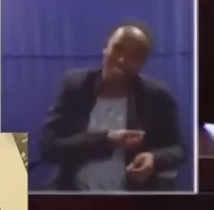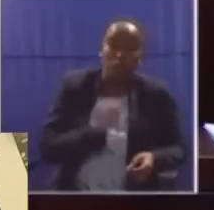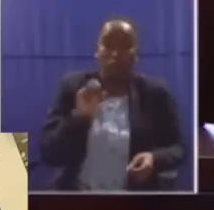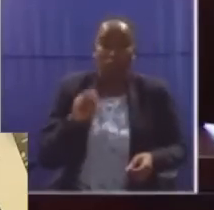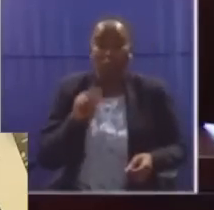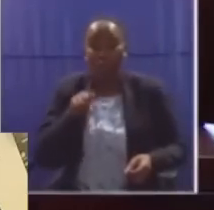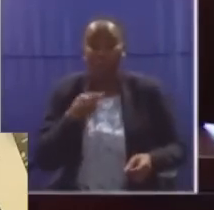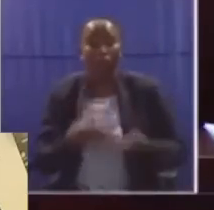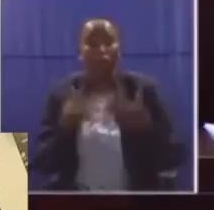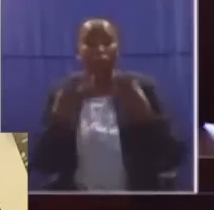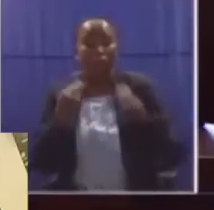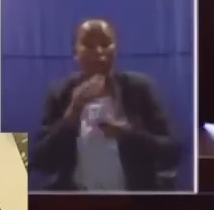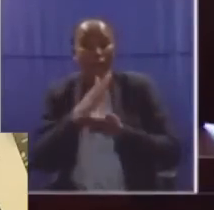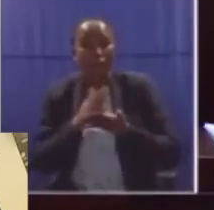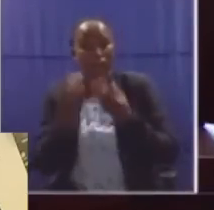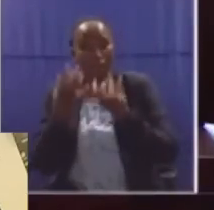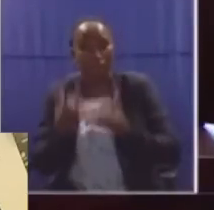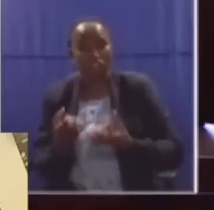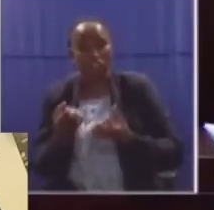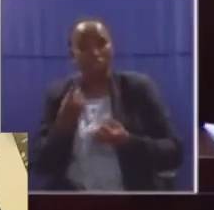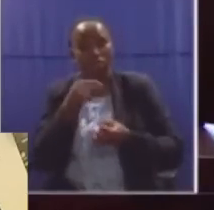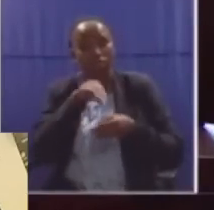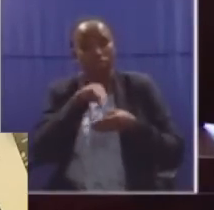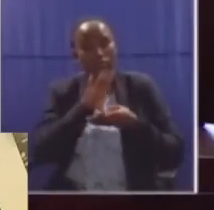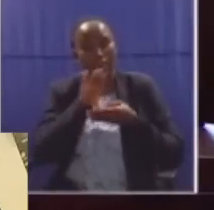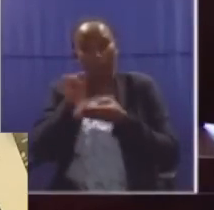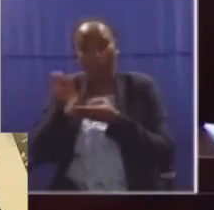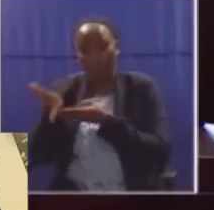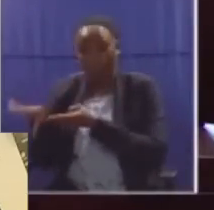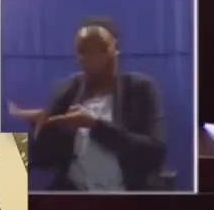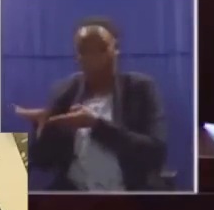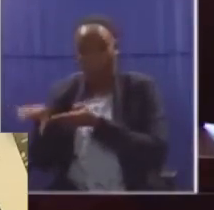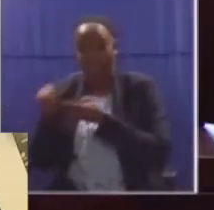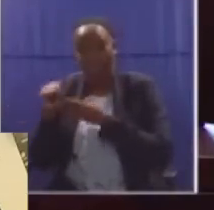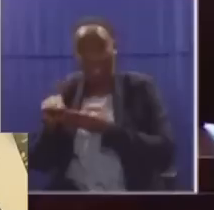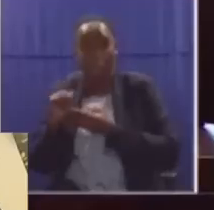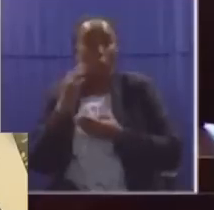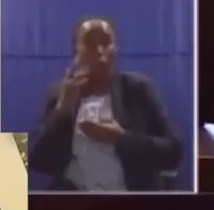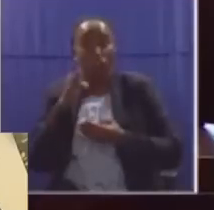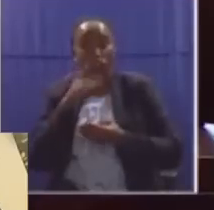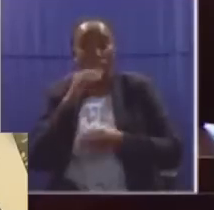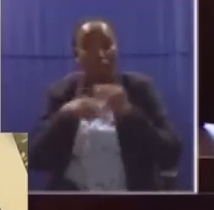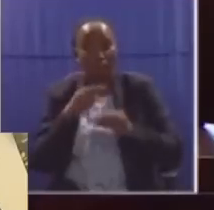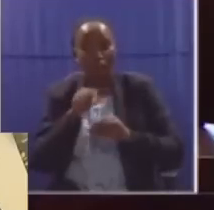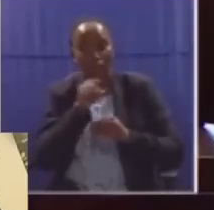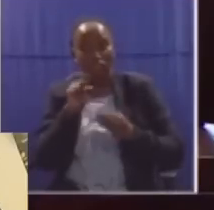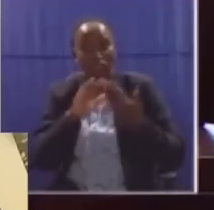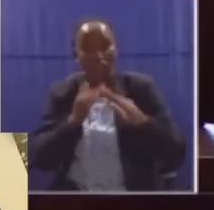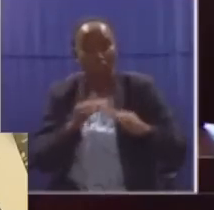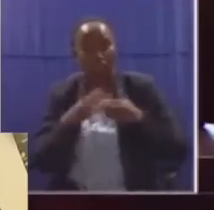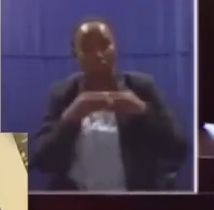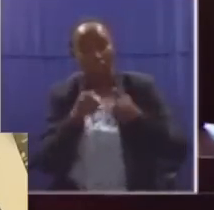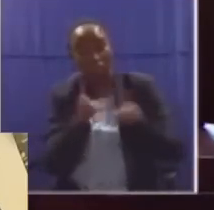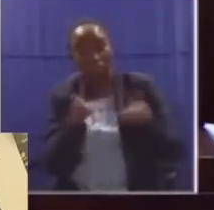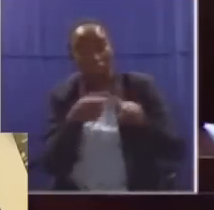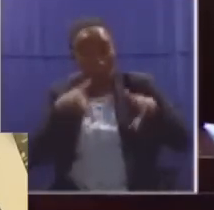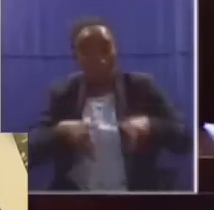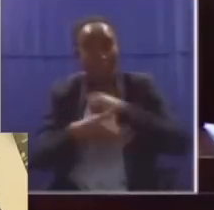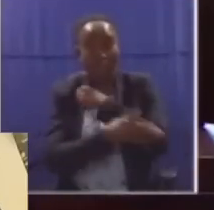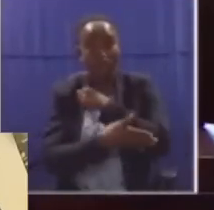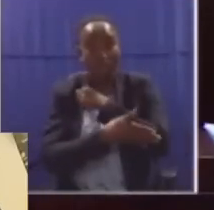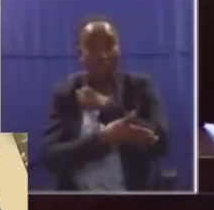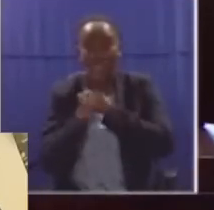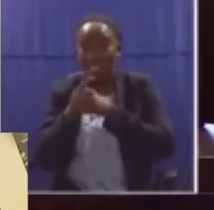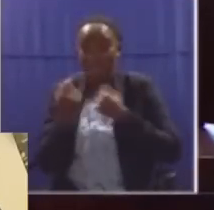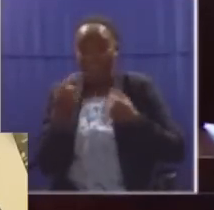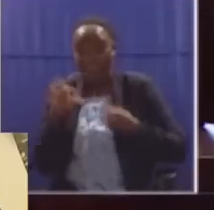budget's allocation of the department's budget allocation. Yet when you talk to community members across the country, they will tell you they never see the police